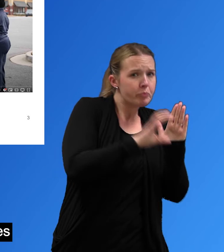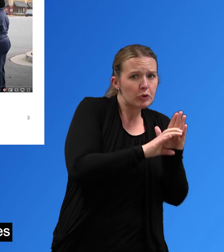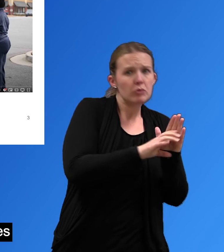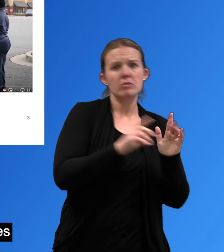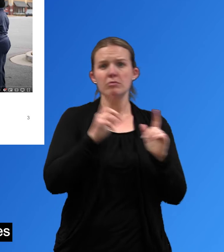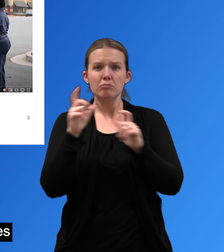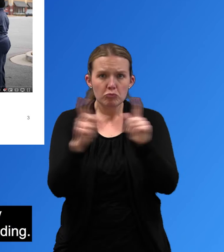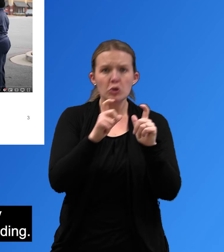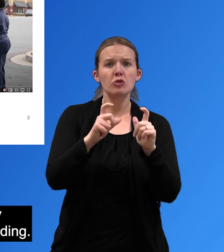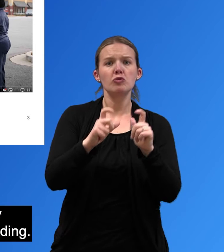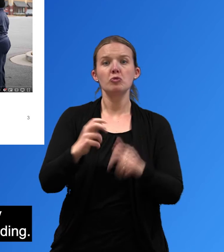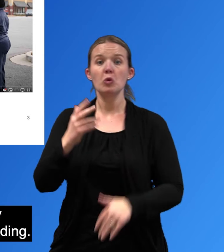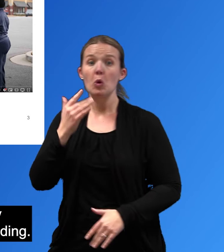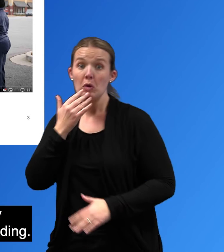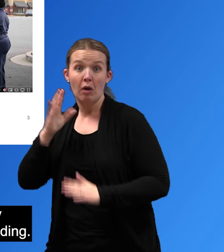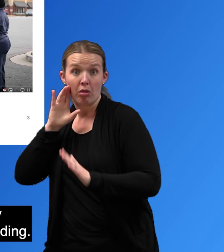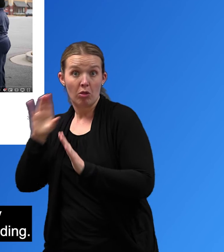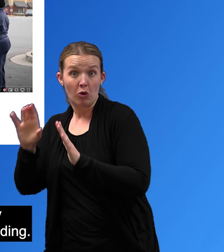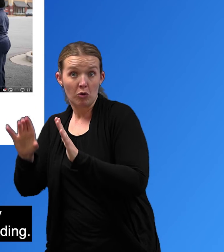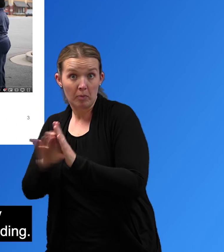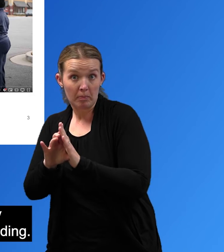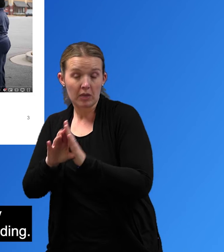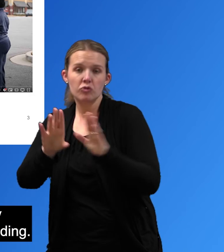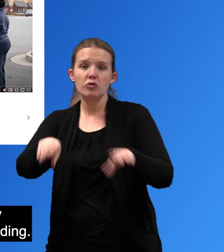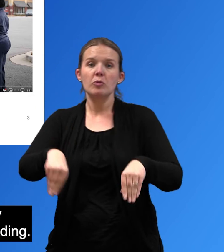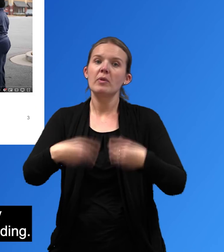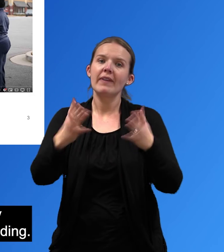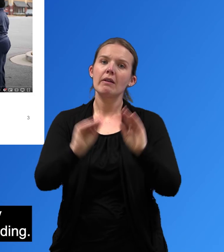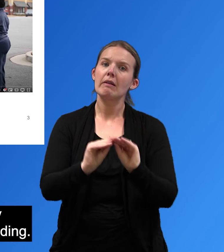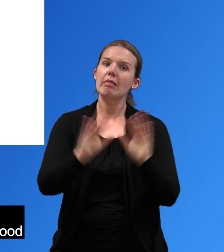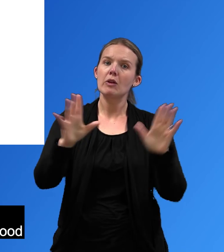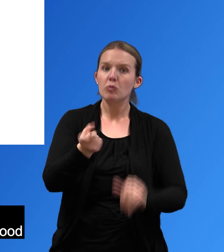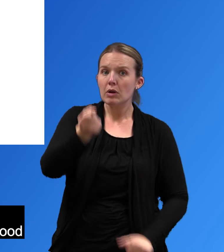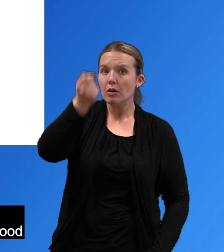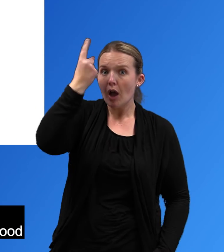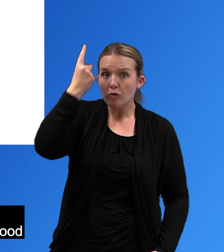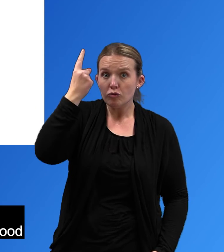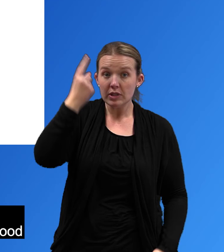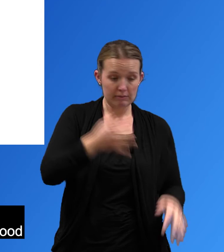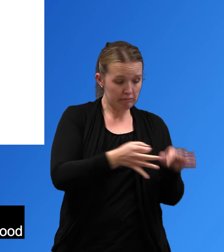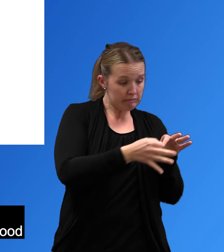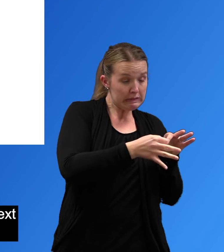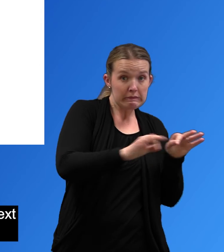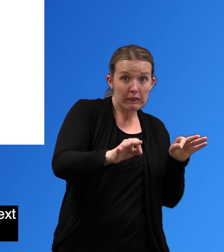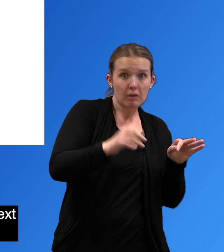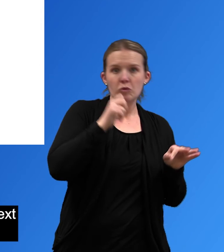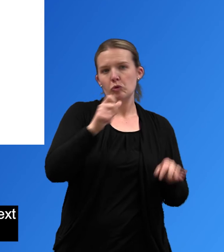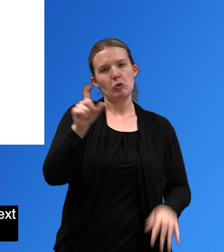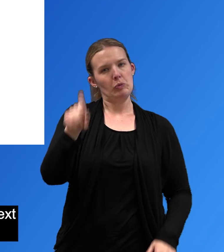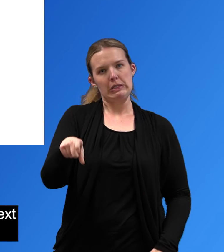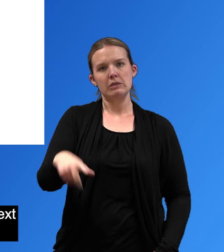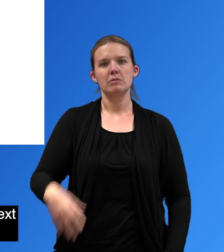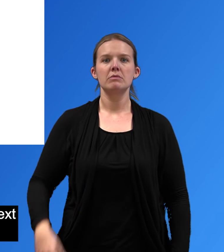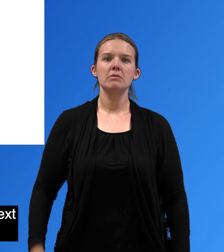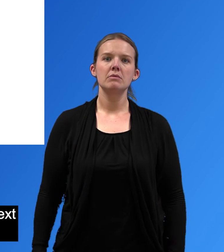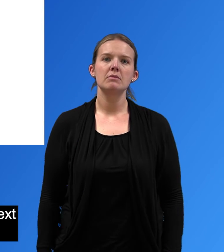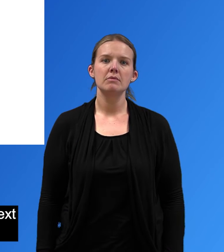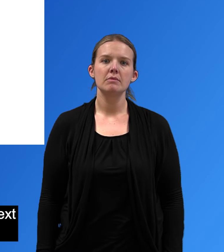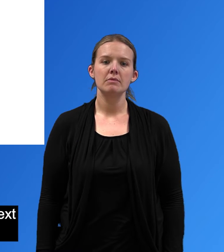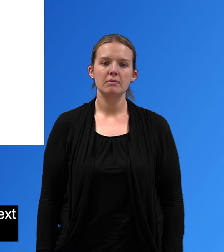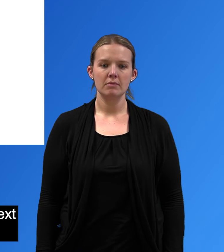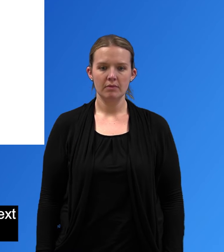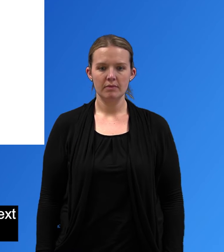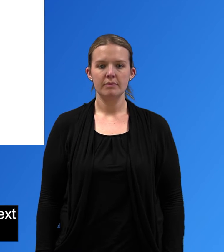or full-color images when necessary to support understanding. Select graphics that can be understood independently of text or